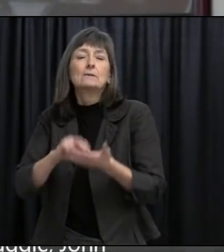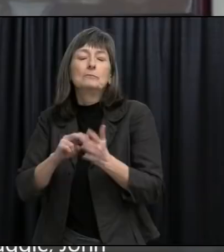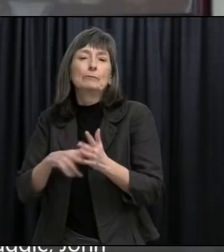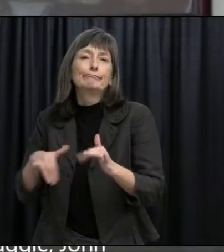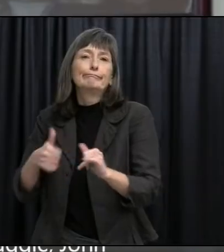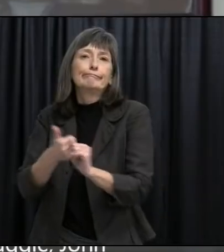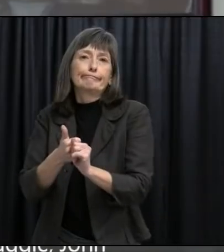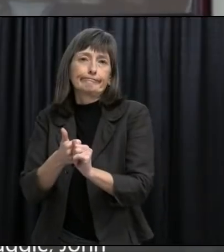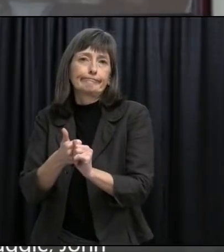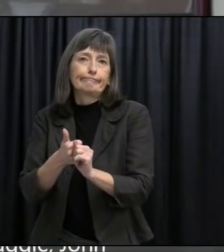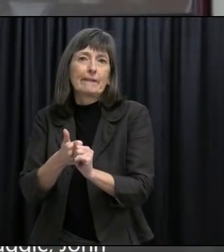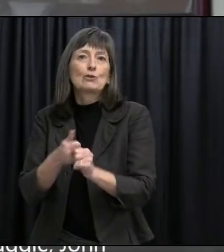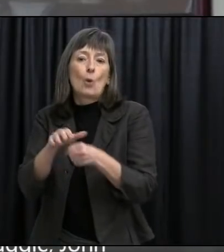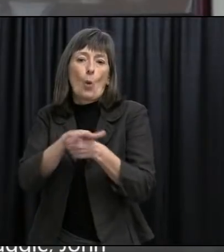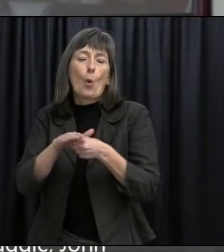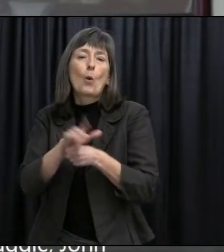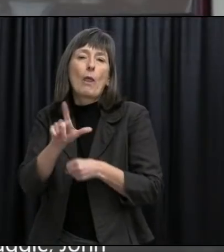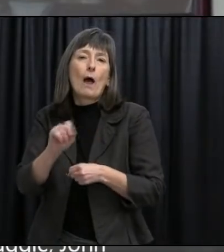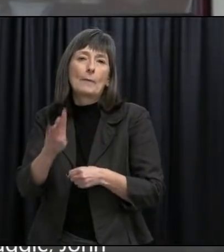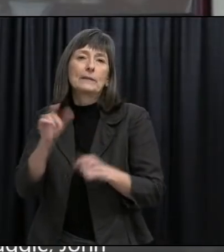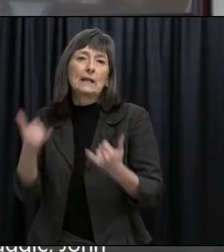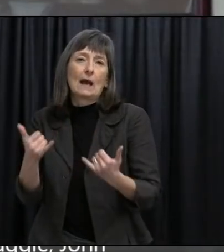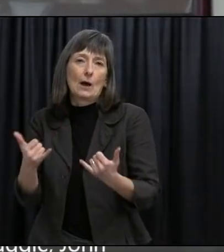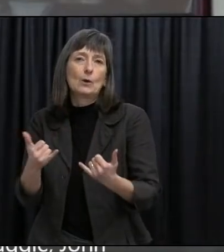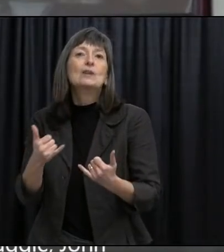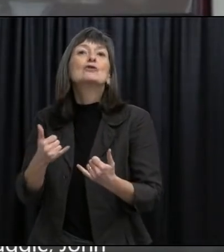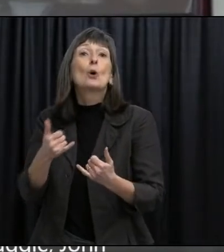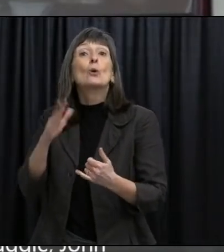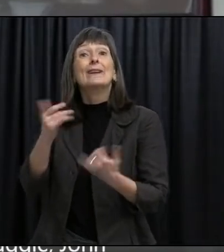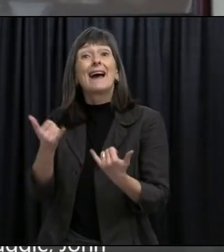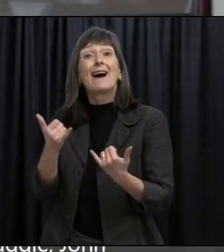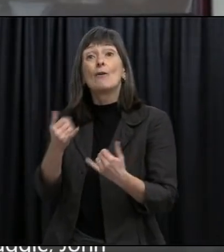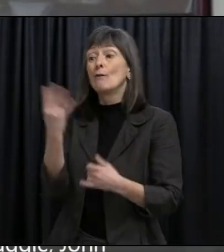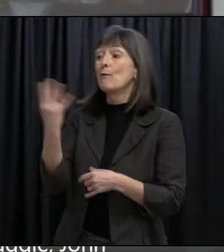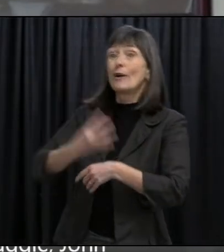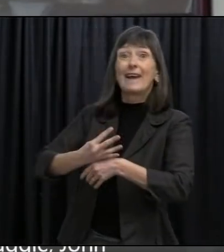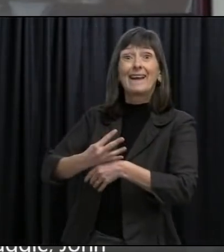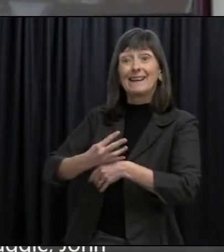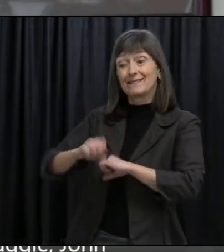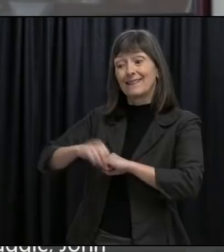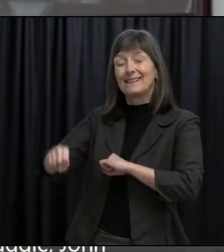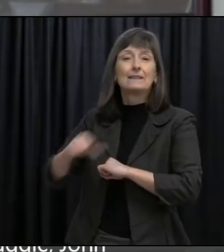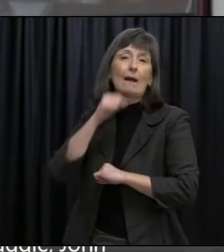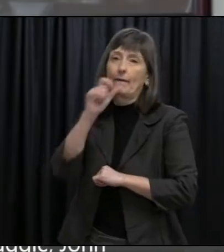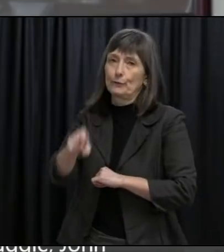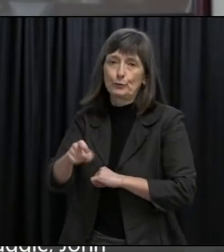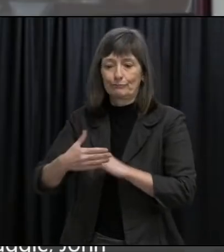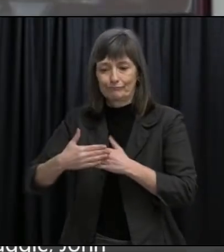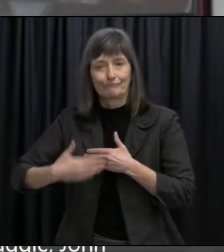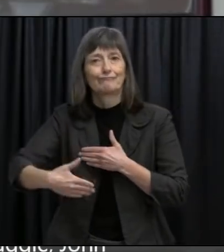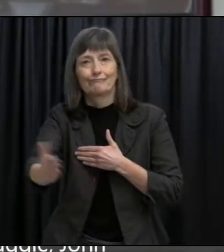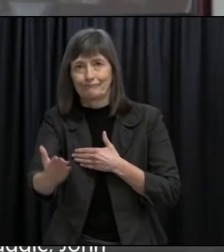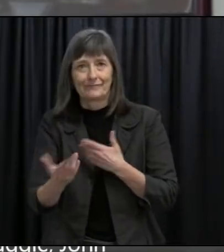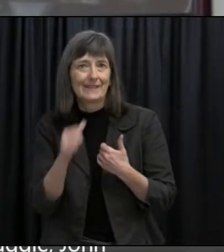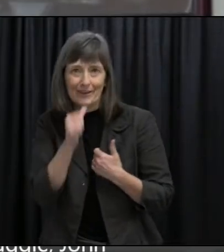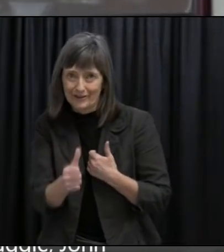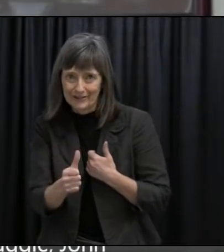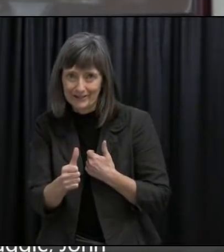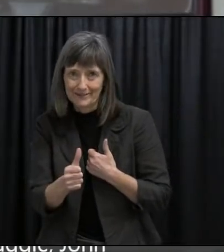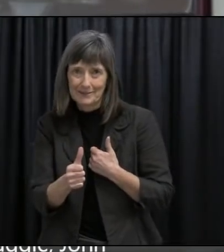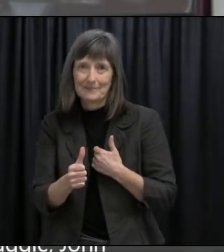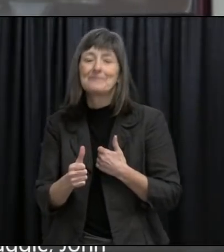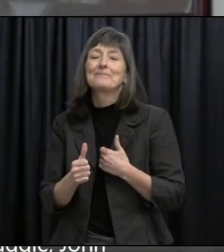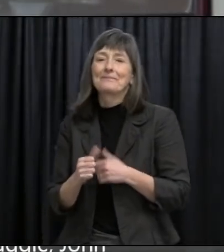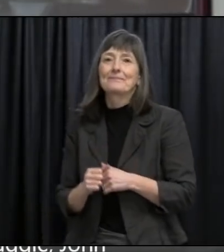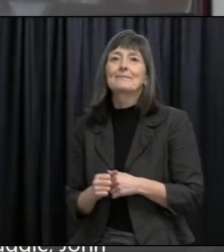the capacity of our local lab to deal with. So that will deal with some of the transportation issues. But again, people are notified